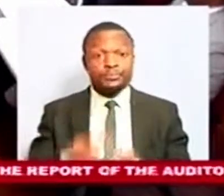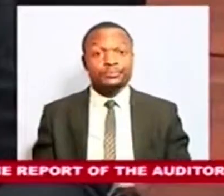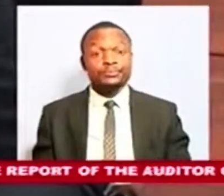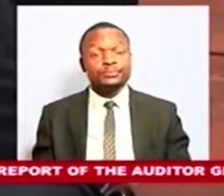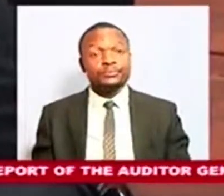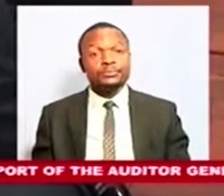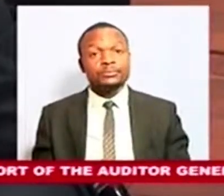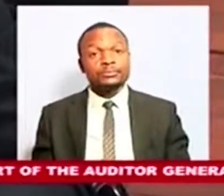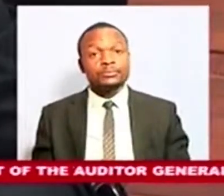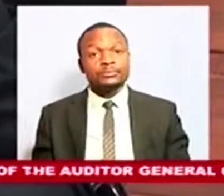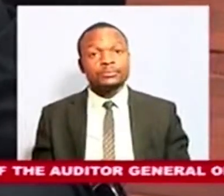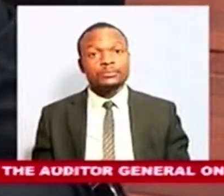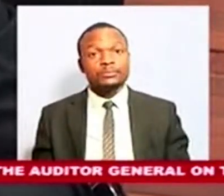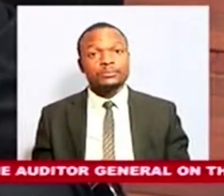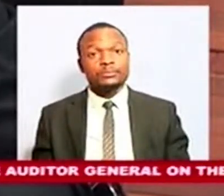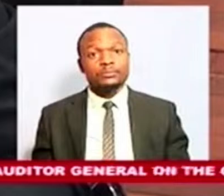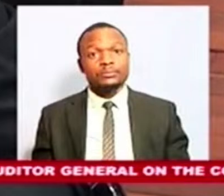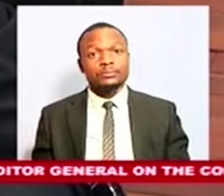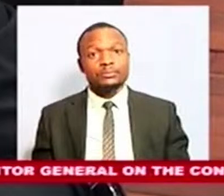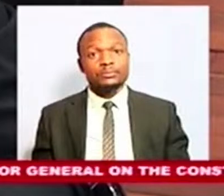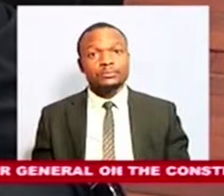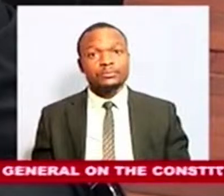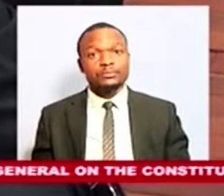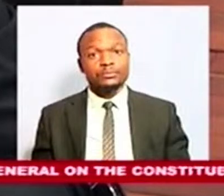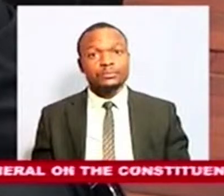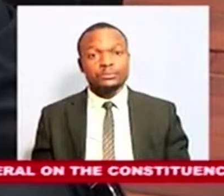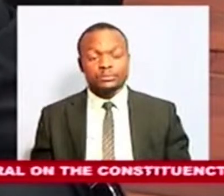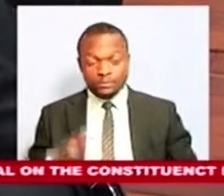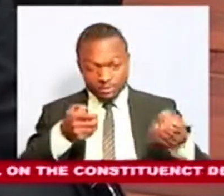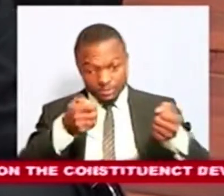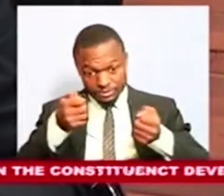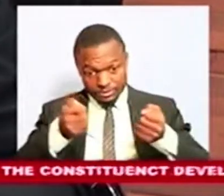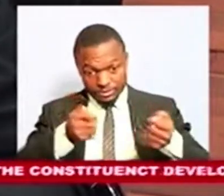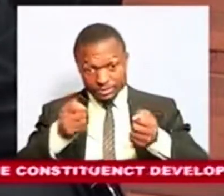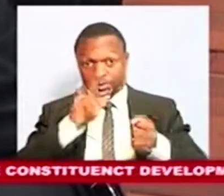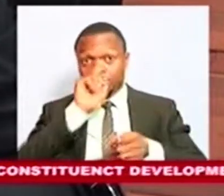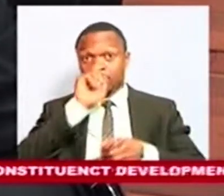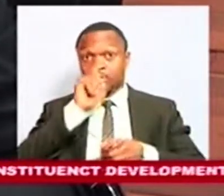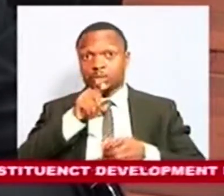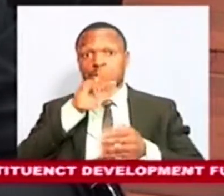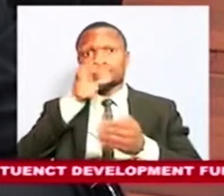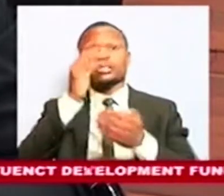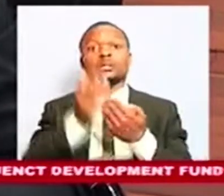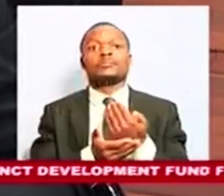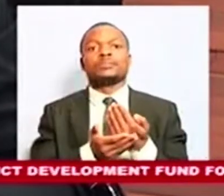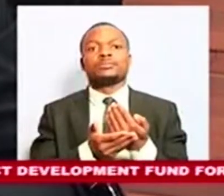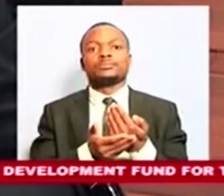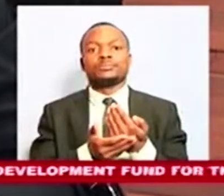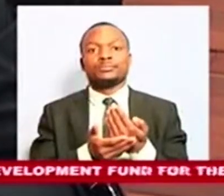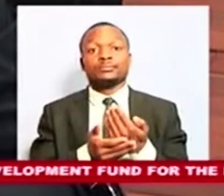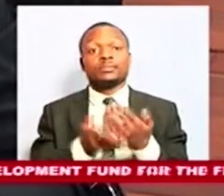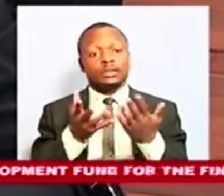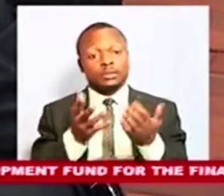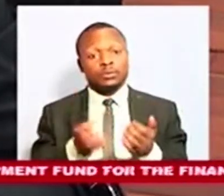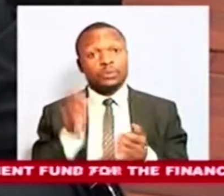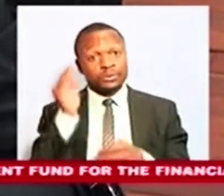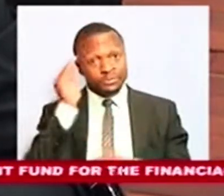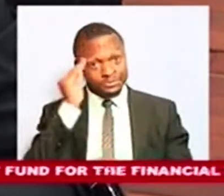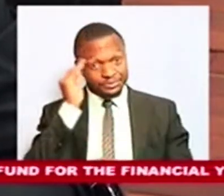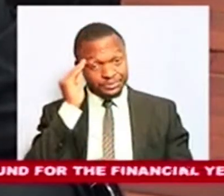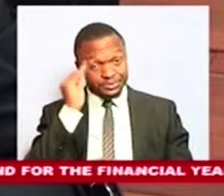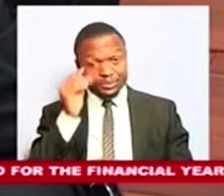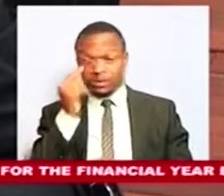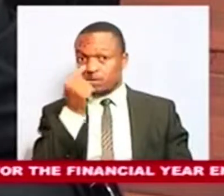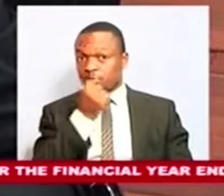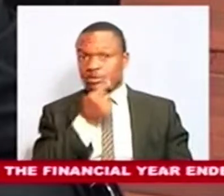paid to motor vehicle insurance cover. I wanted to find out